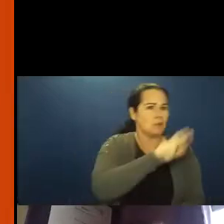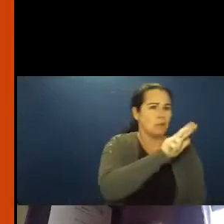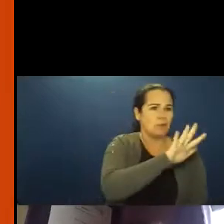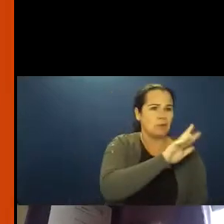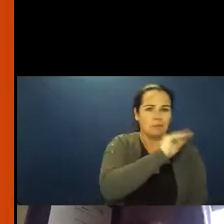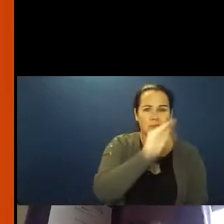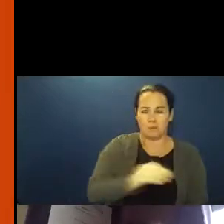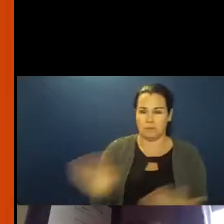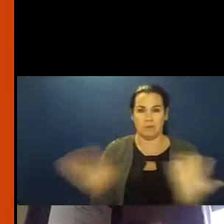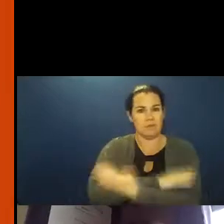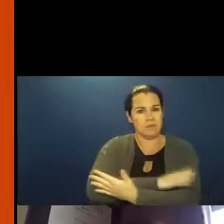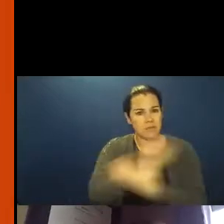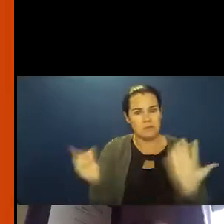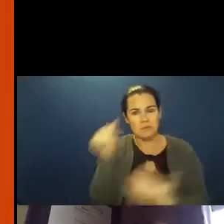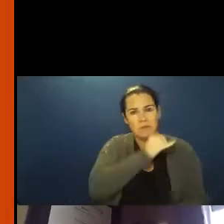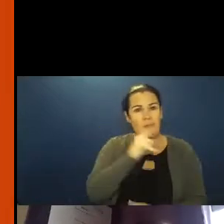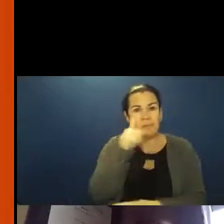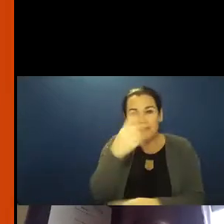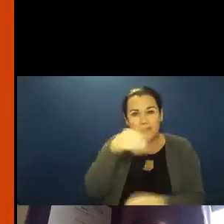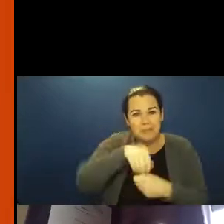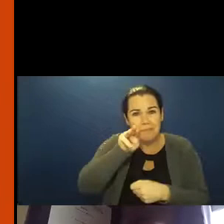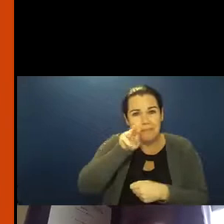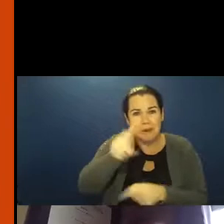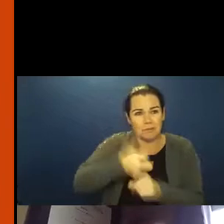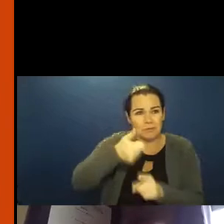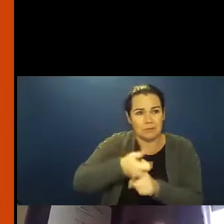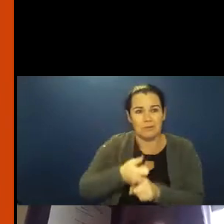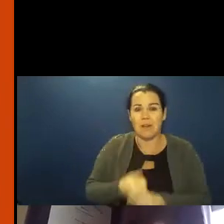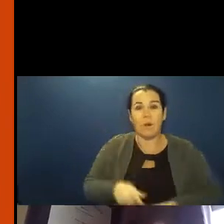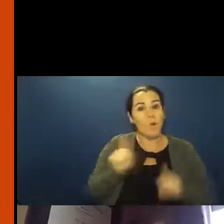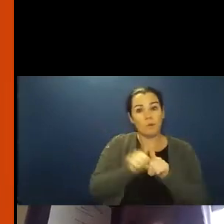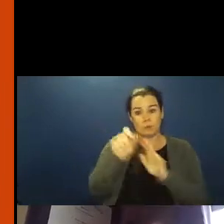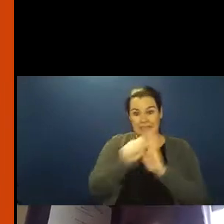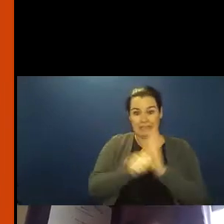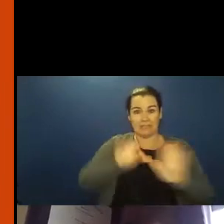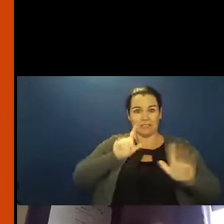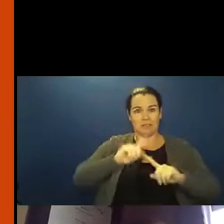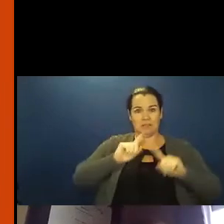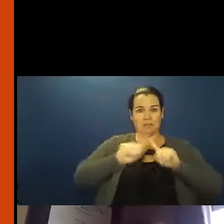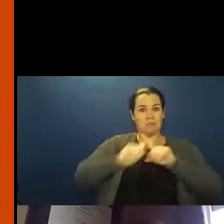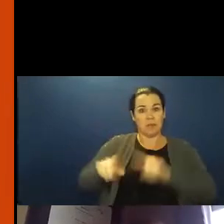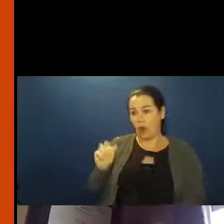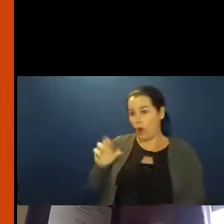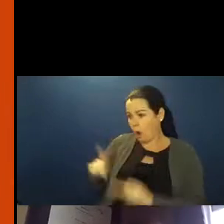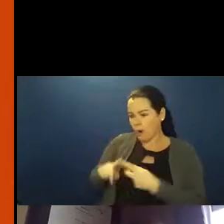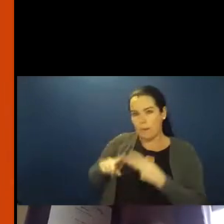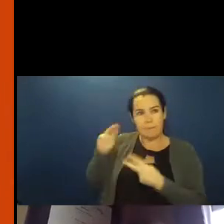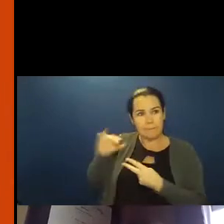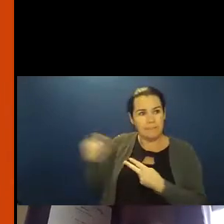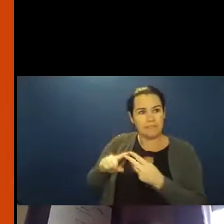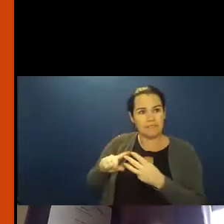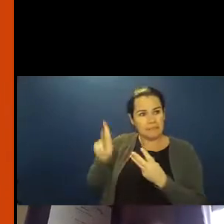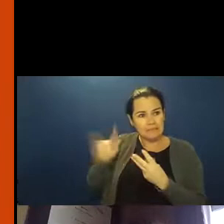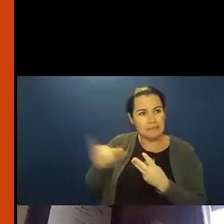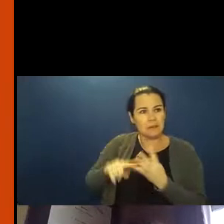by Shreya Paul and Megan Henley. And there are large state differences as well, as Arkansas, Mississippi, and Kentucky and West Virginia were